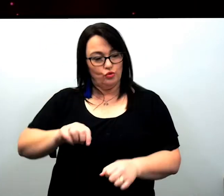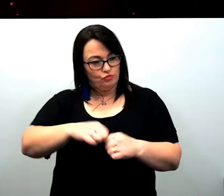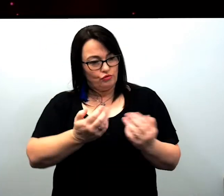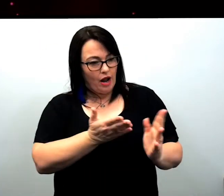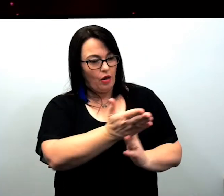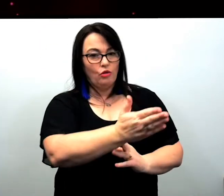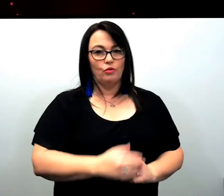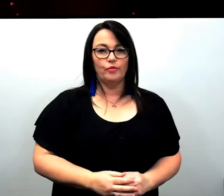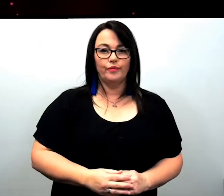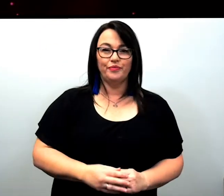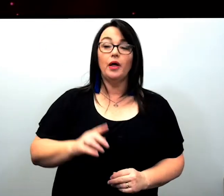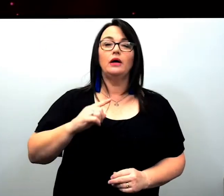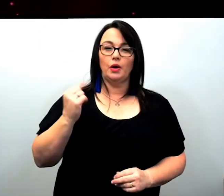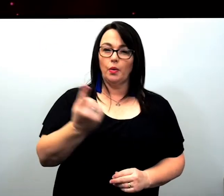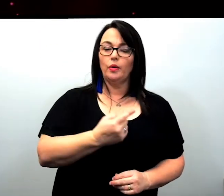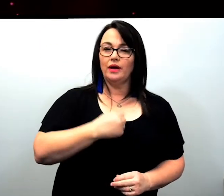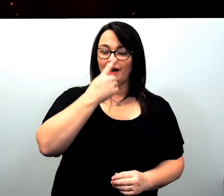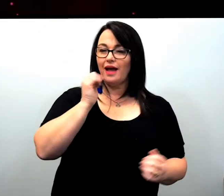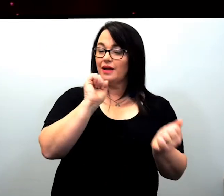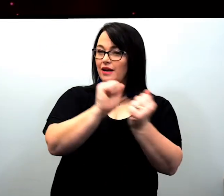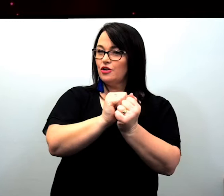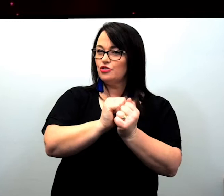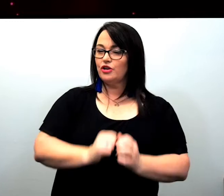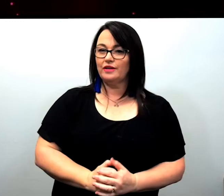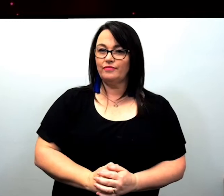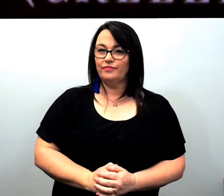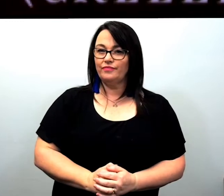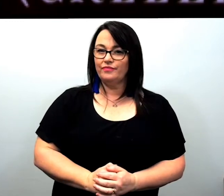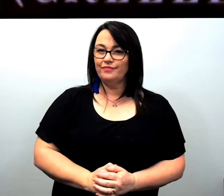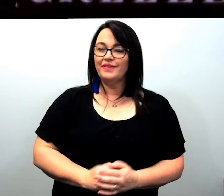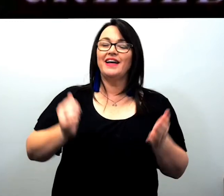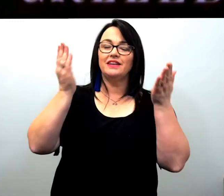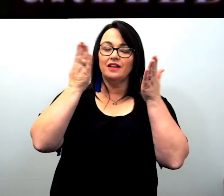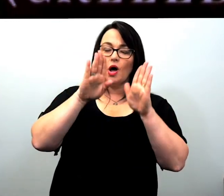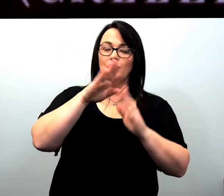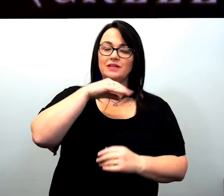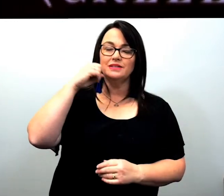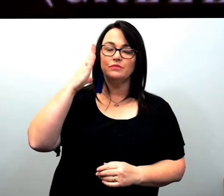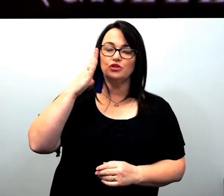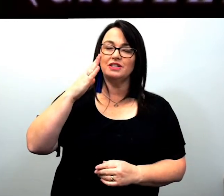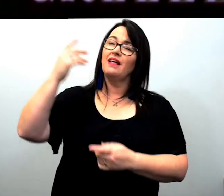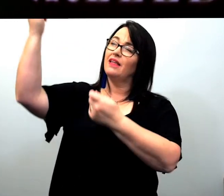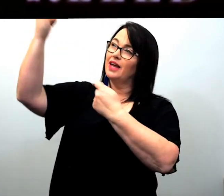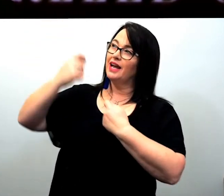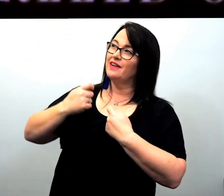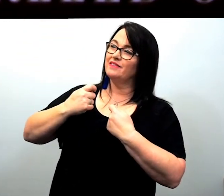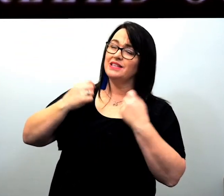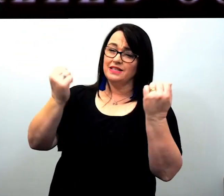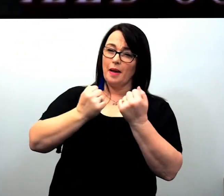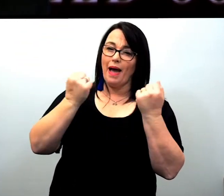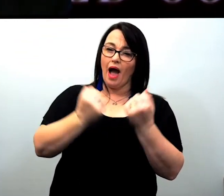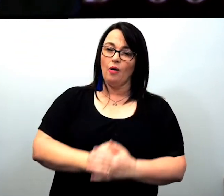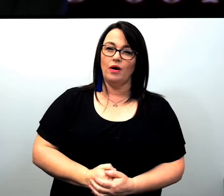Come together in agreement. And that's the Holy Spirit that gives us power to do that. So if you're in your